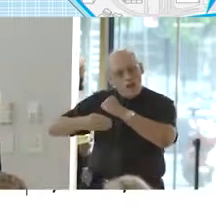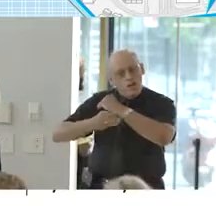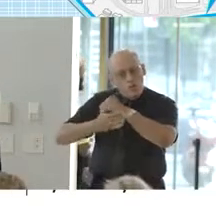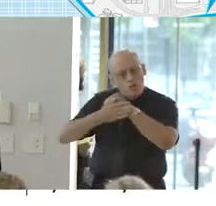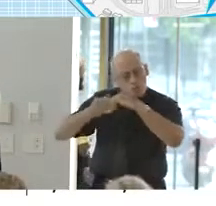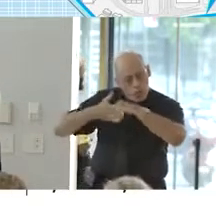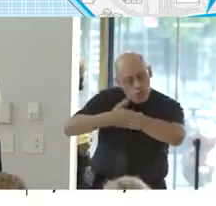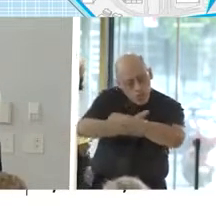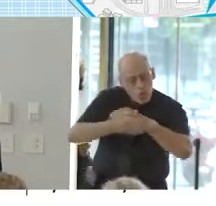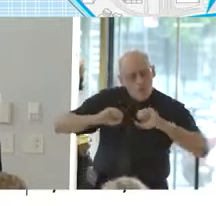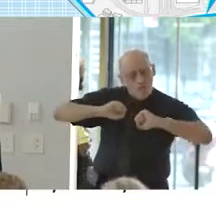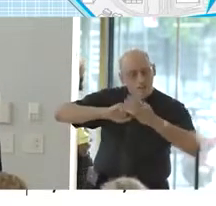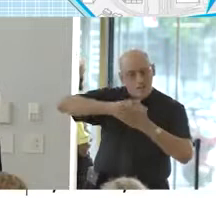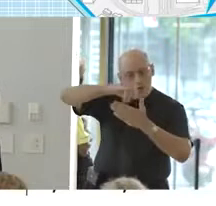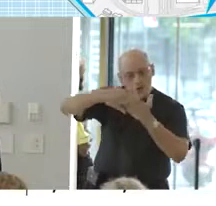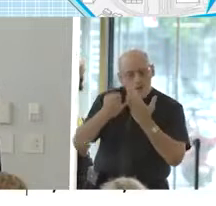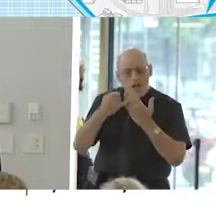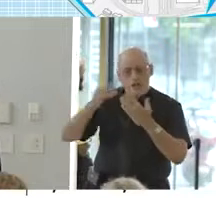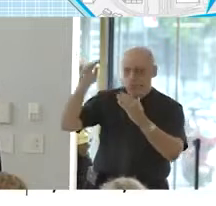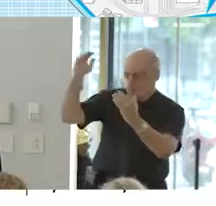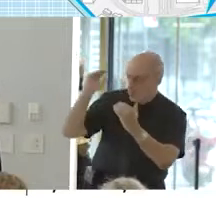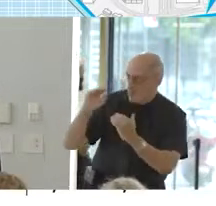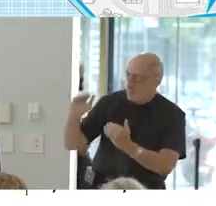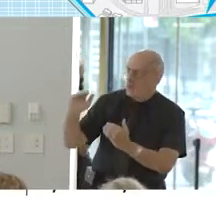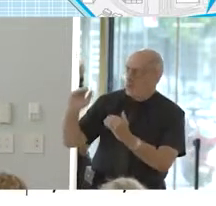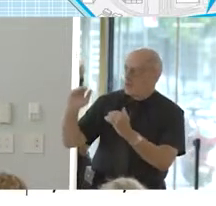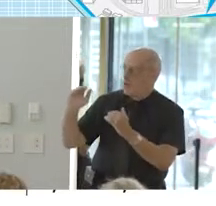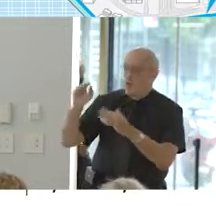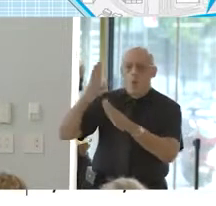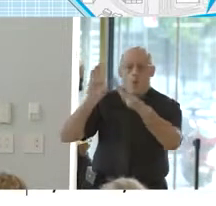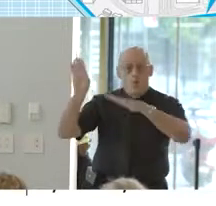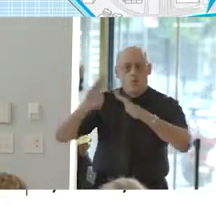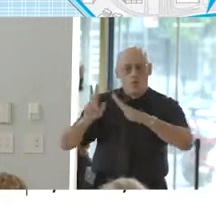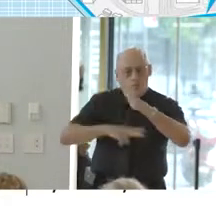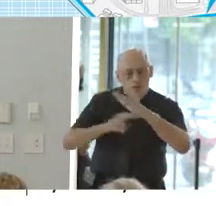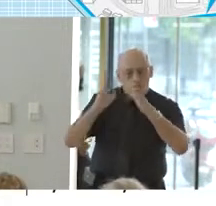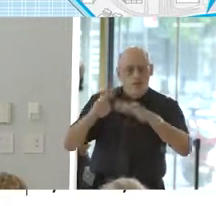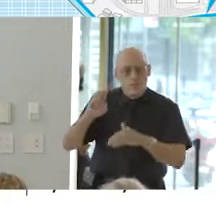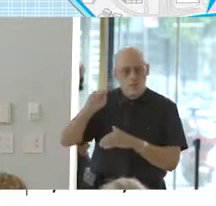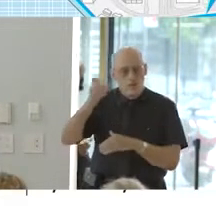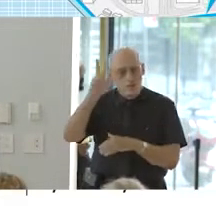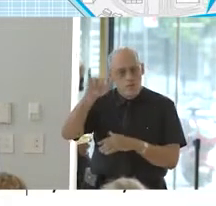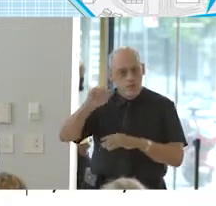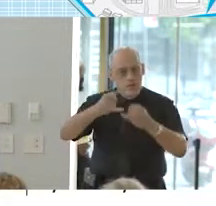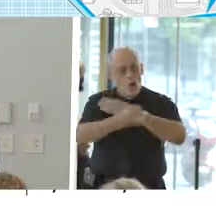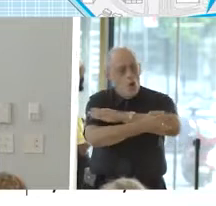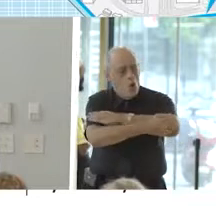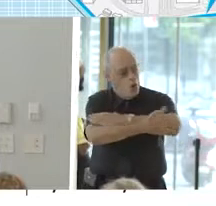Resiliency project. Going down, you'll see the Brooklyn Bridge Montgomery Coastal Resiliency